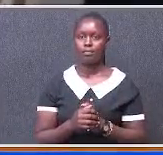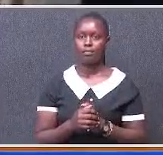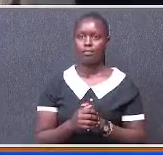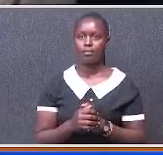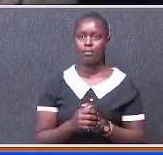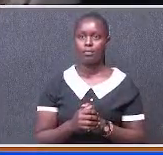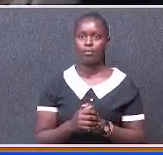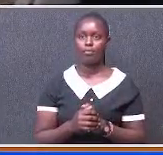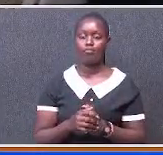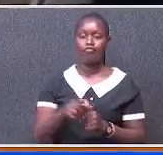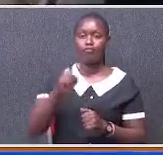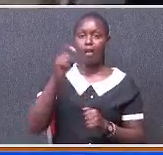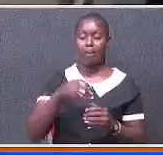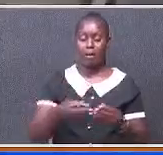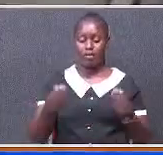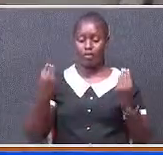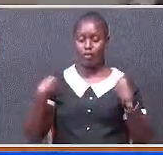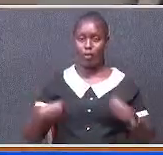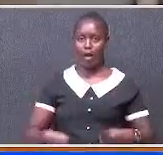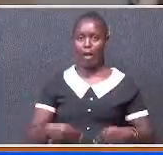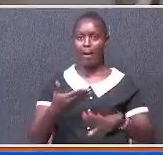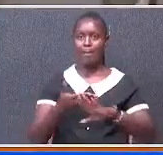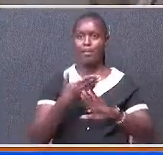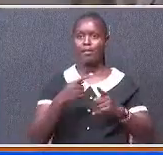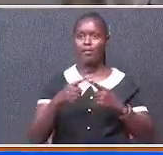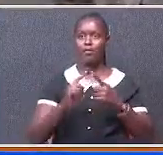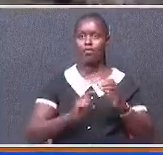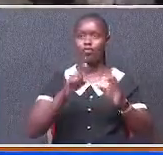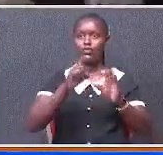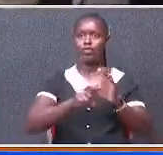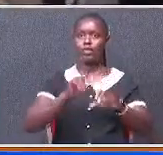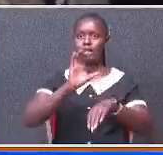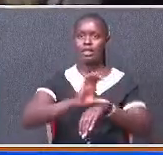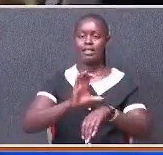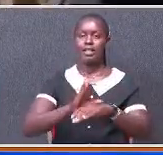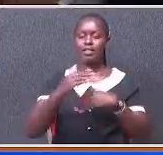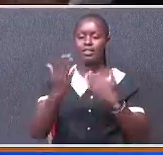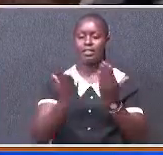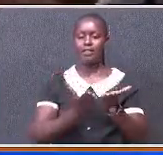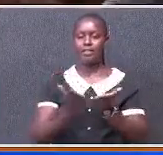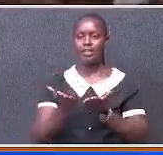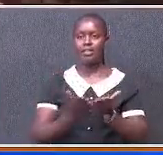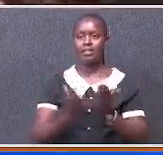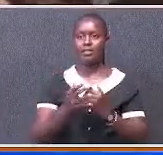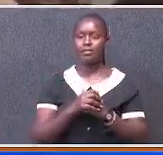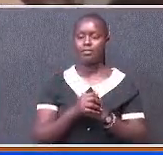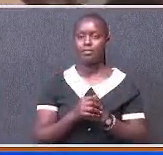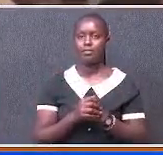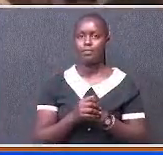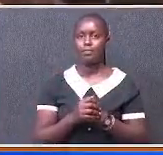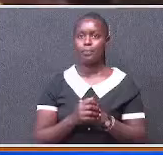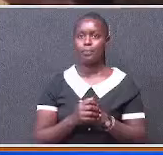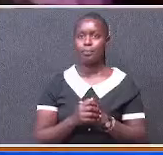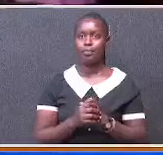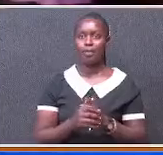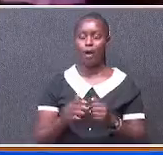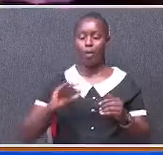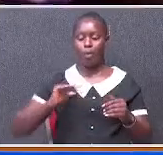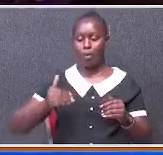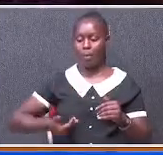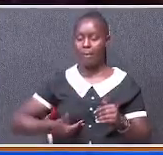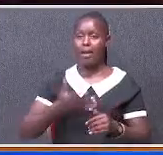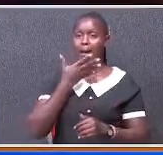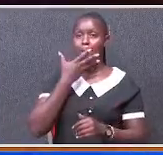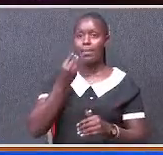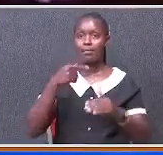One must wear thin nethela before being allowed to join the church service. The men and women entering